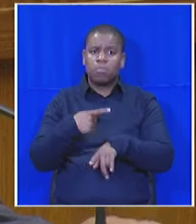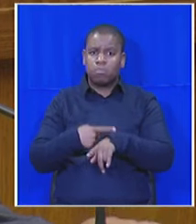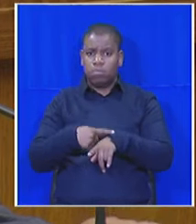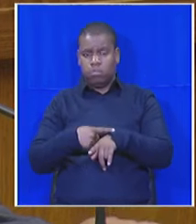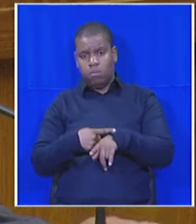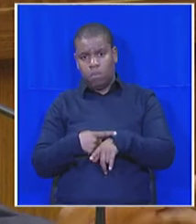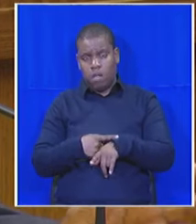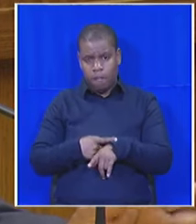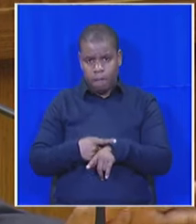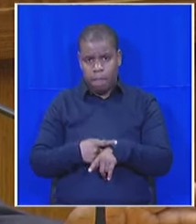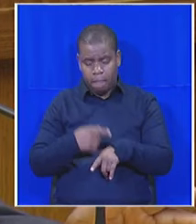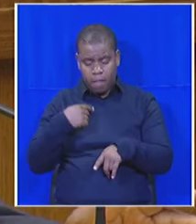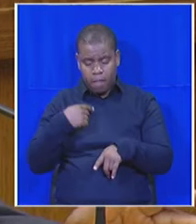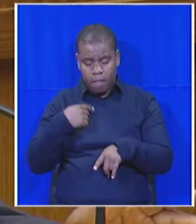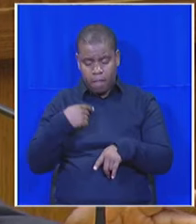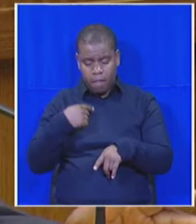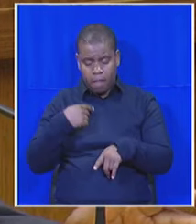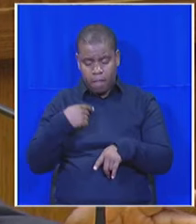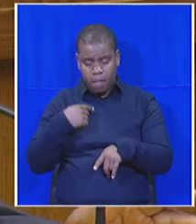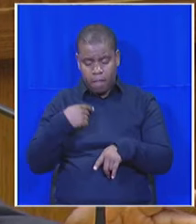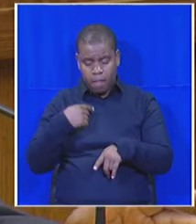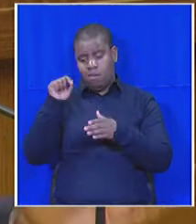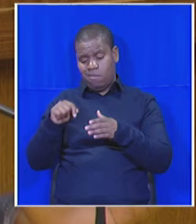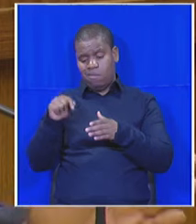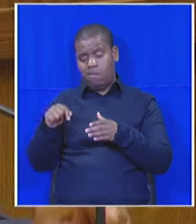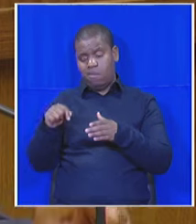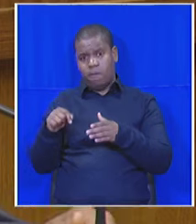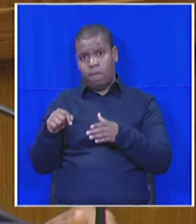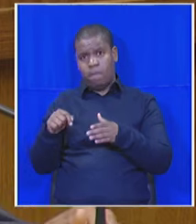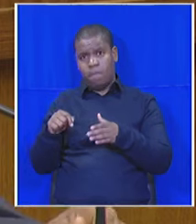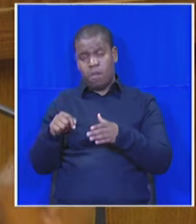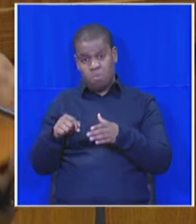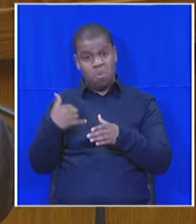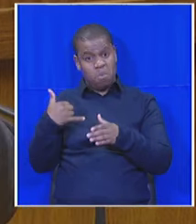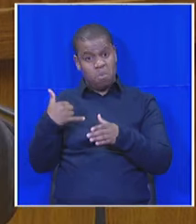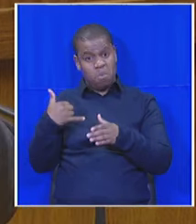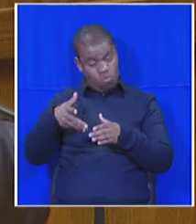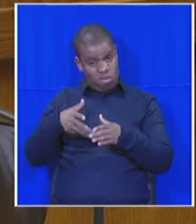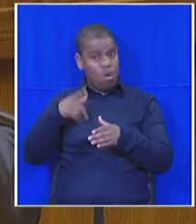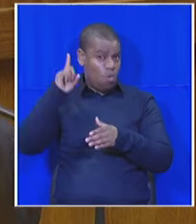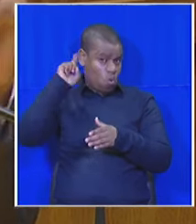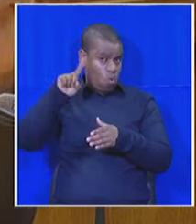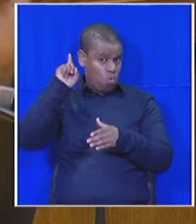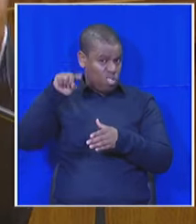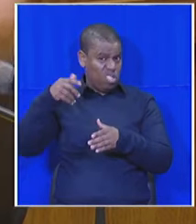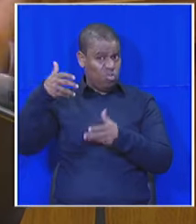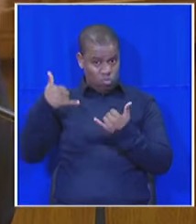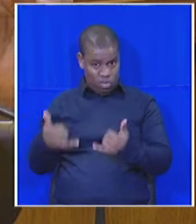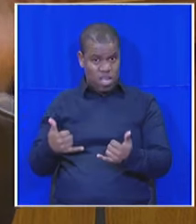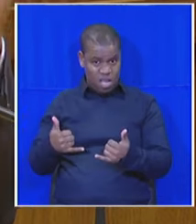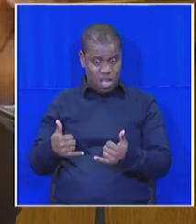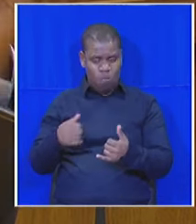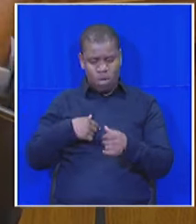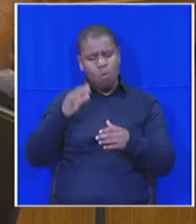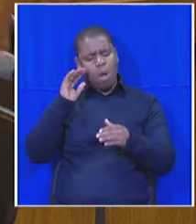that the Democratic Alliance, actually, they are very, very naughty this afternoon. And we actually need a more